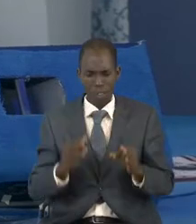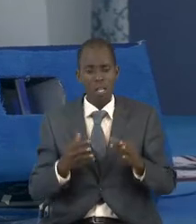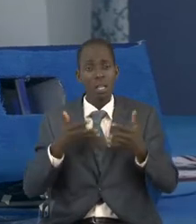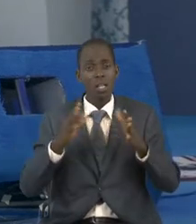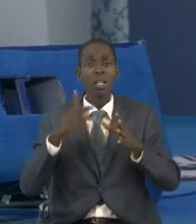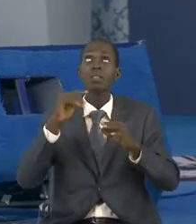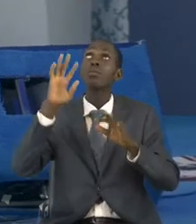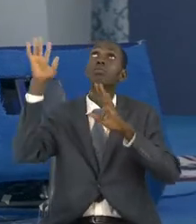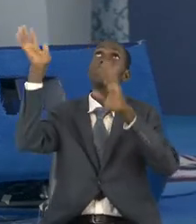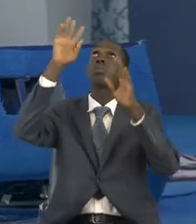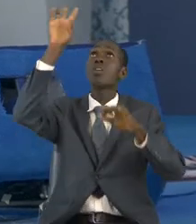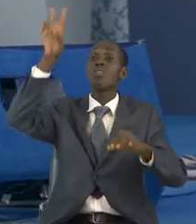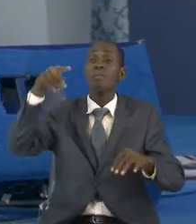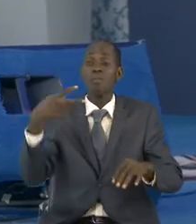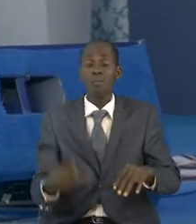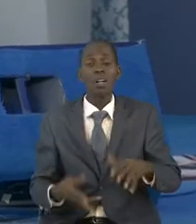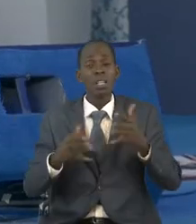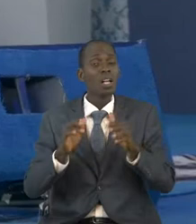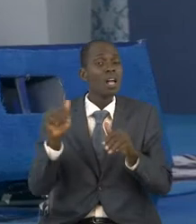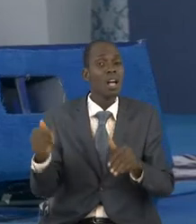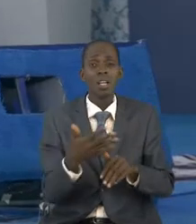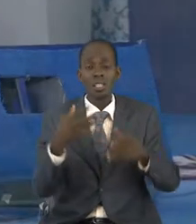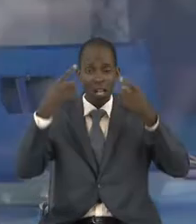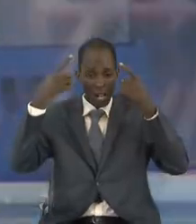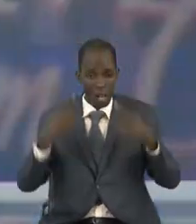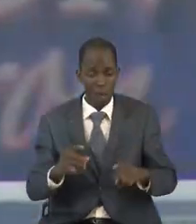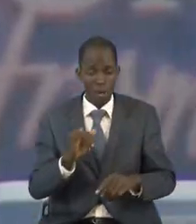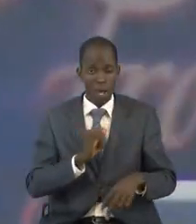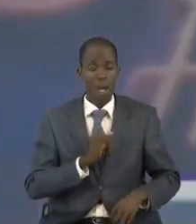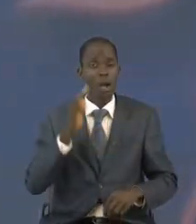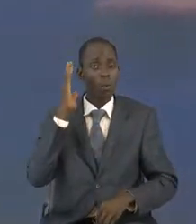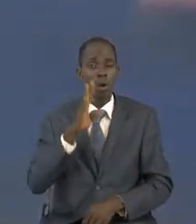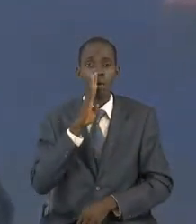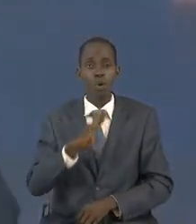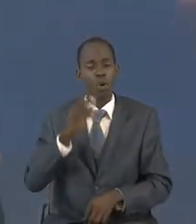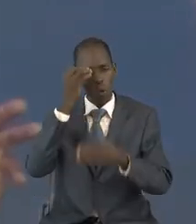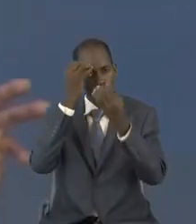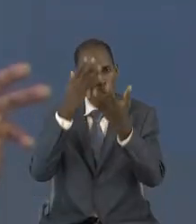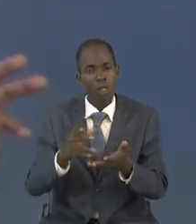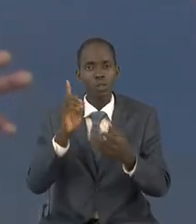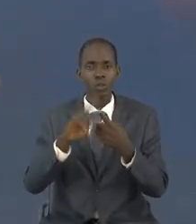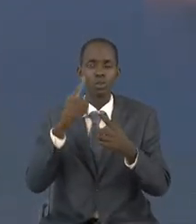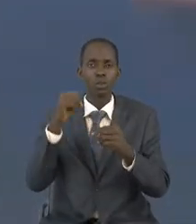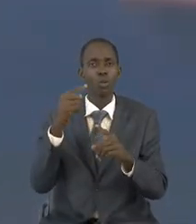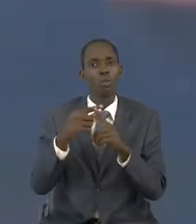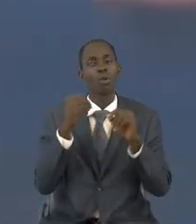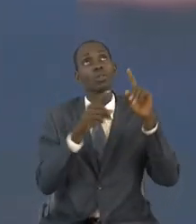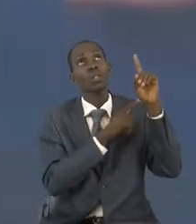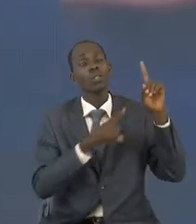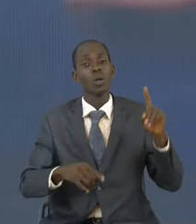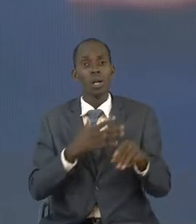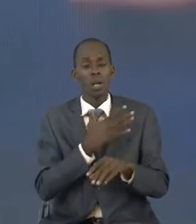fall. Let anything happen. I am going to be obedient to the word of the Lord. And